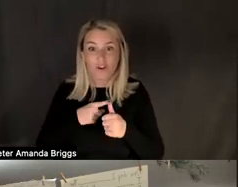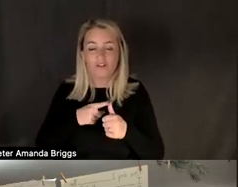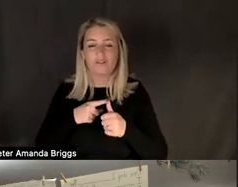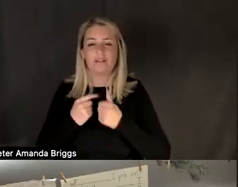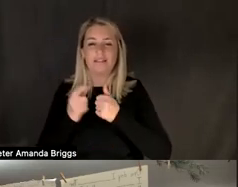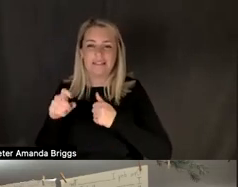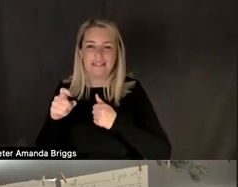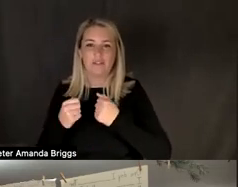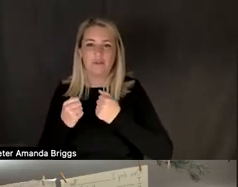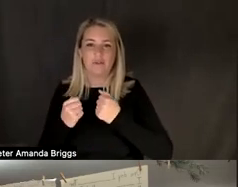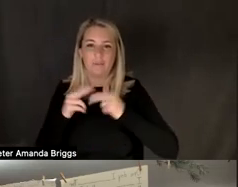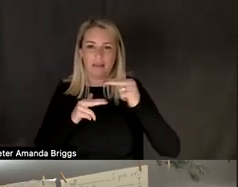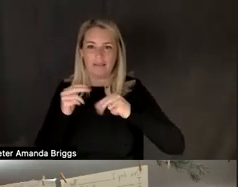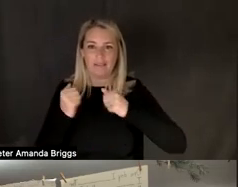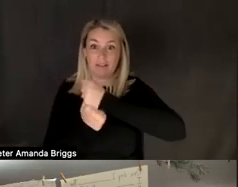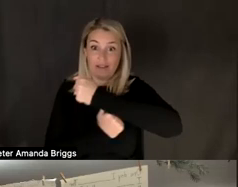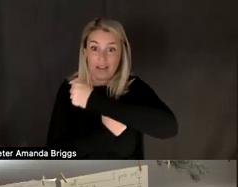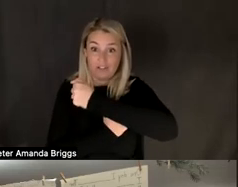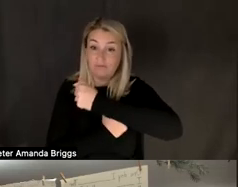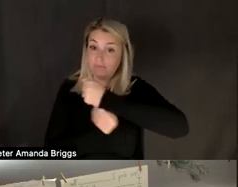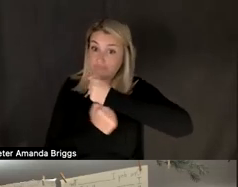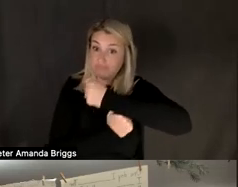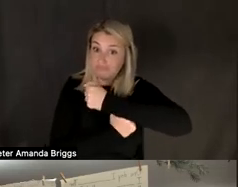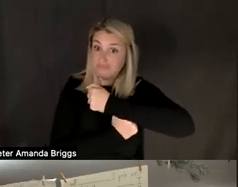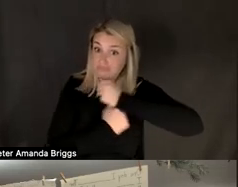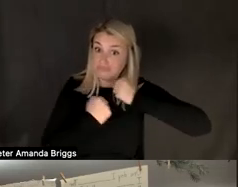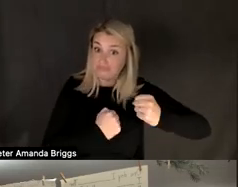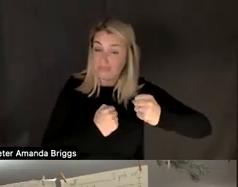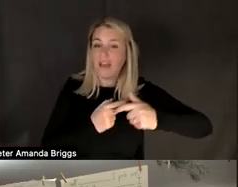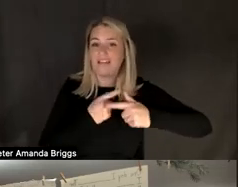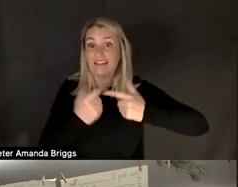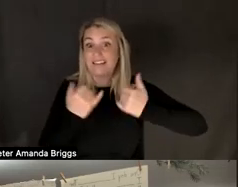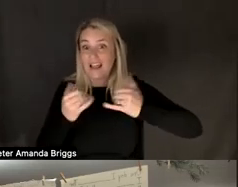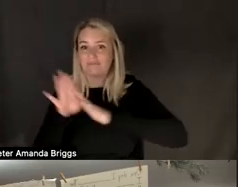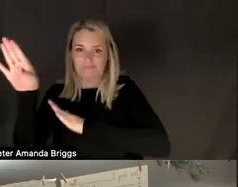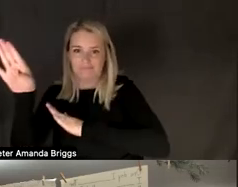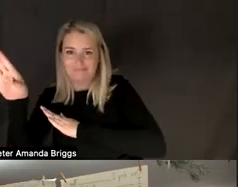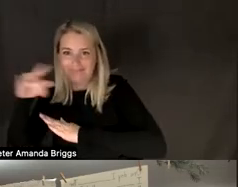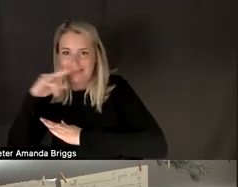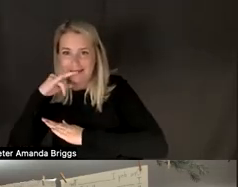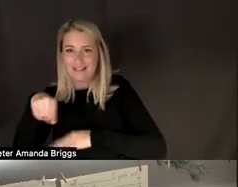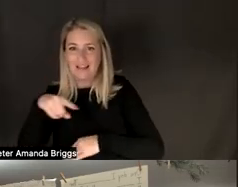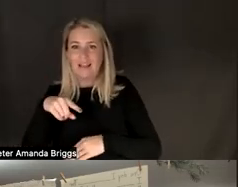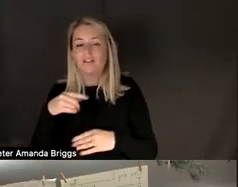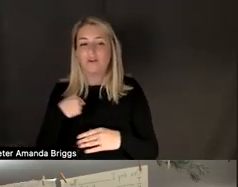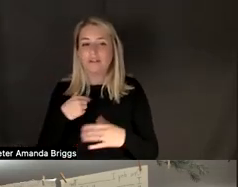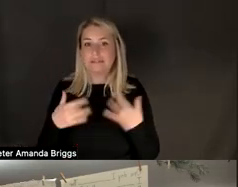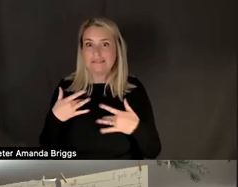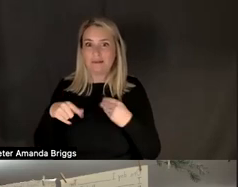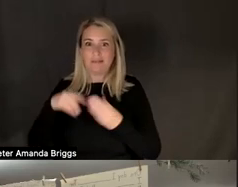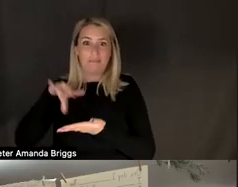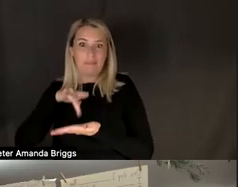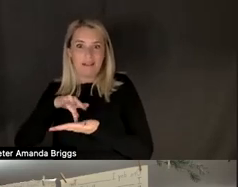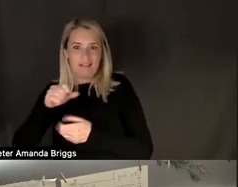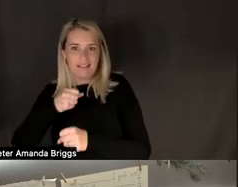it, and now our kids are really taking off. So we're super excited about the middle of the year data. And our data for